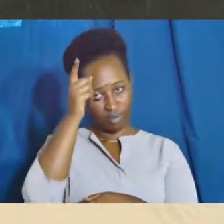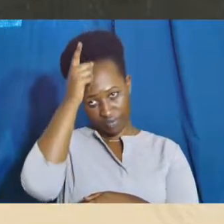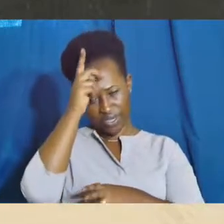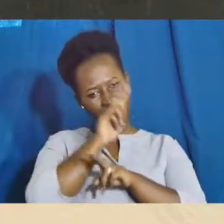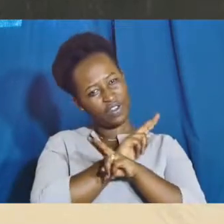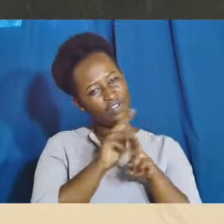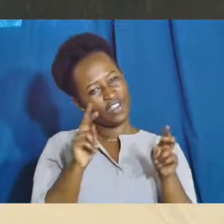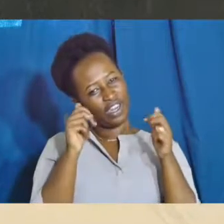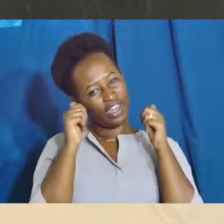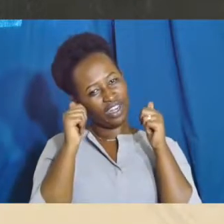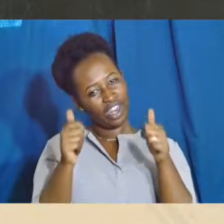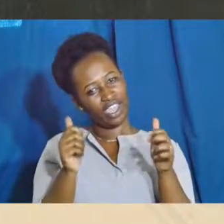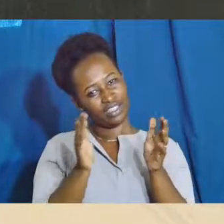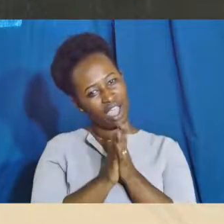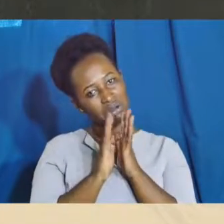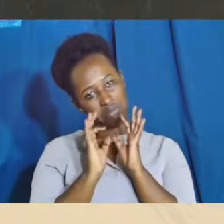amazing.